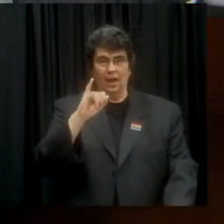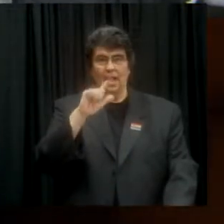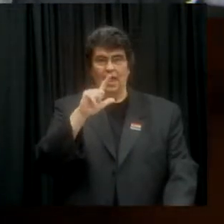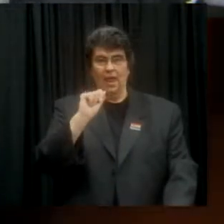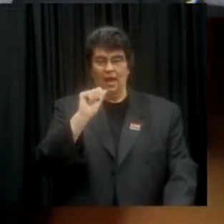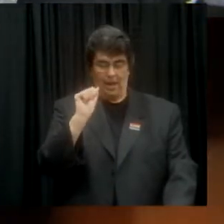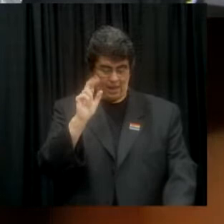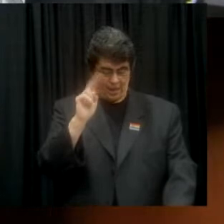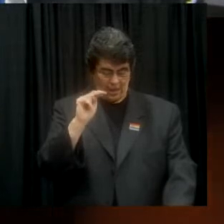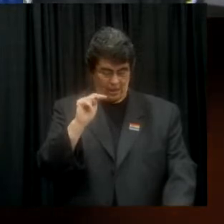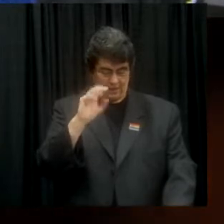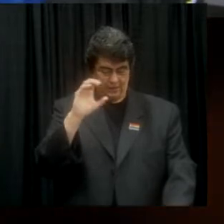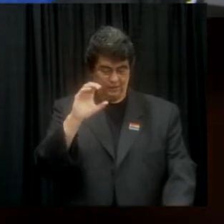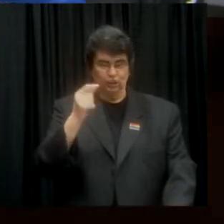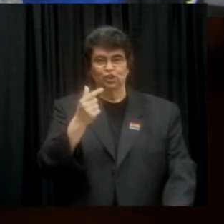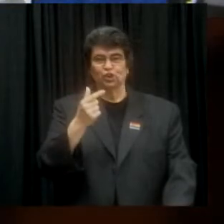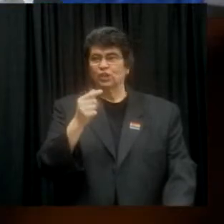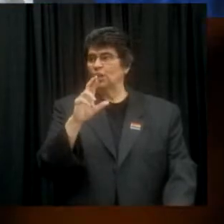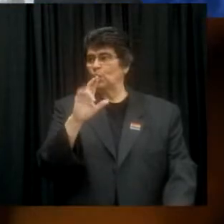Isla Ann G. Rivera.